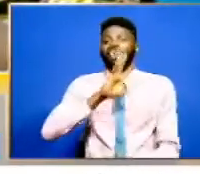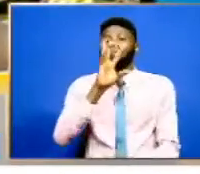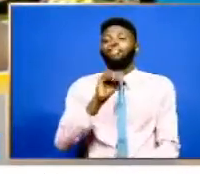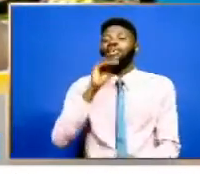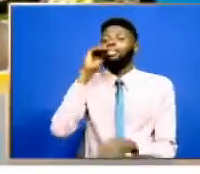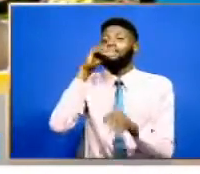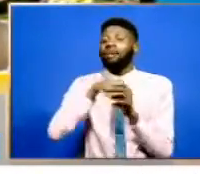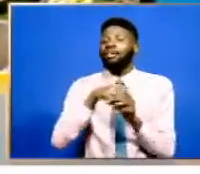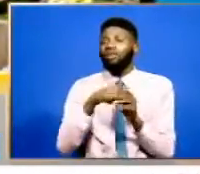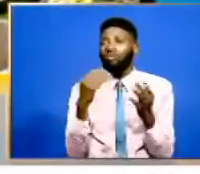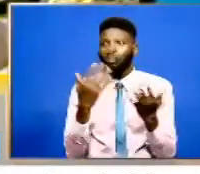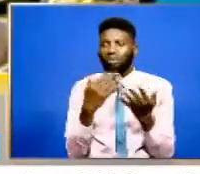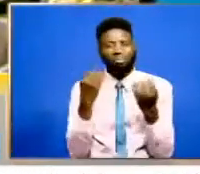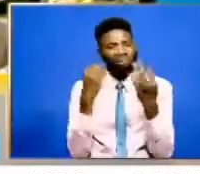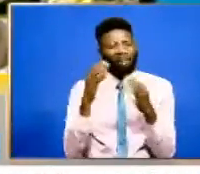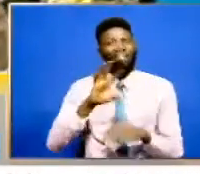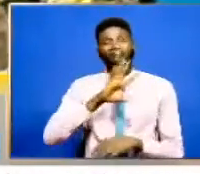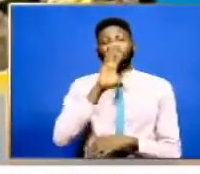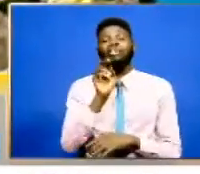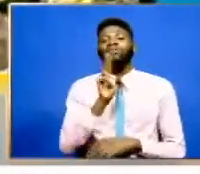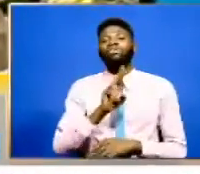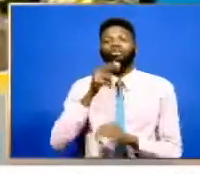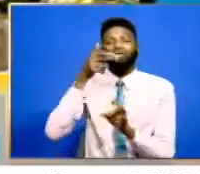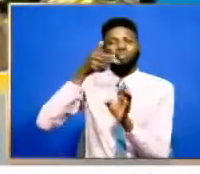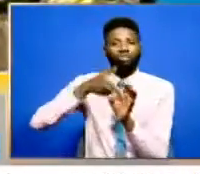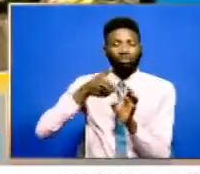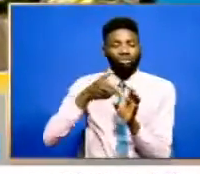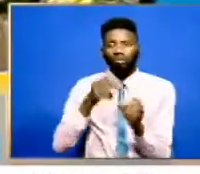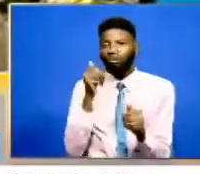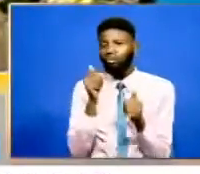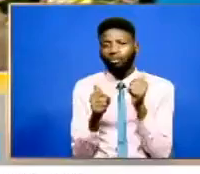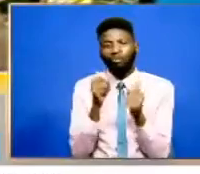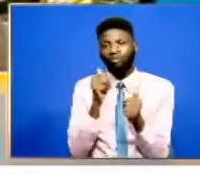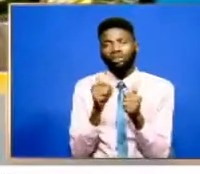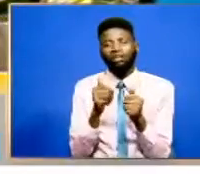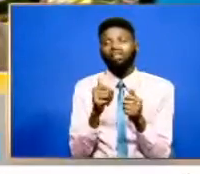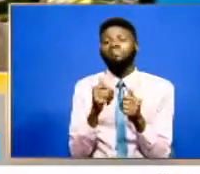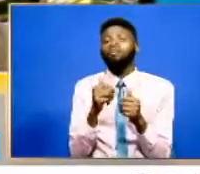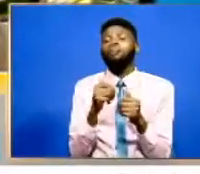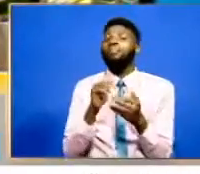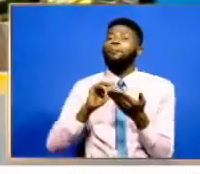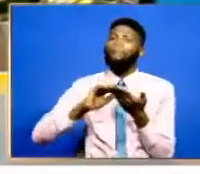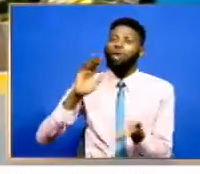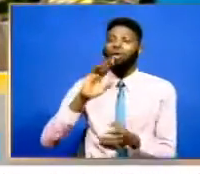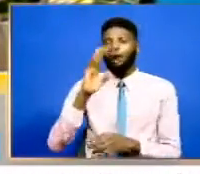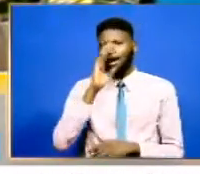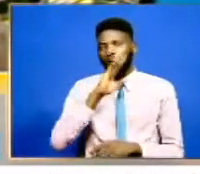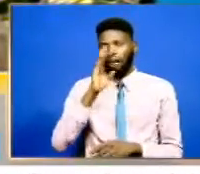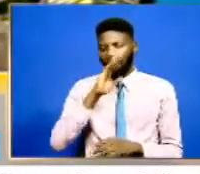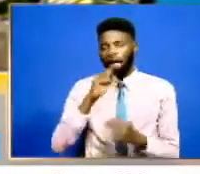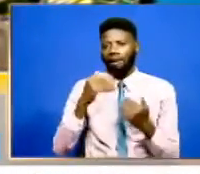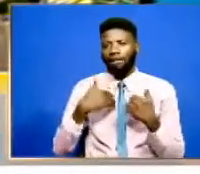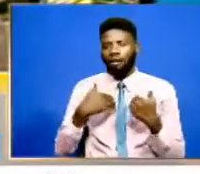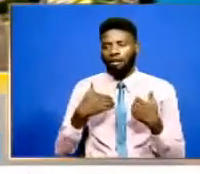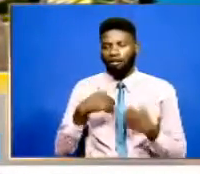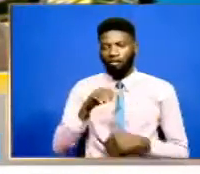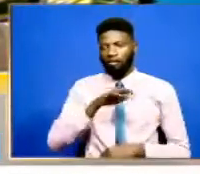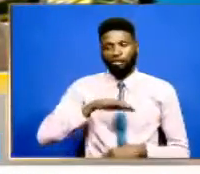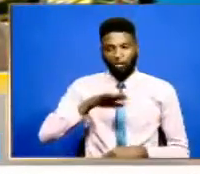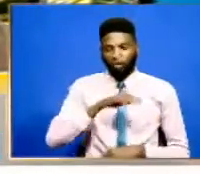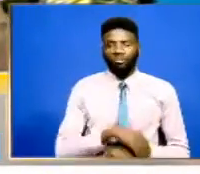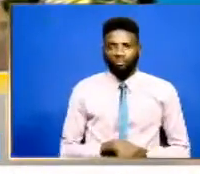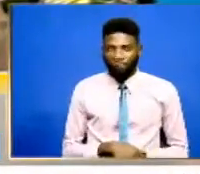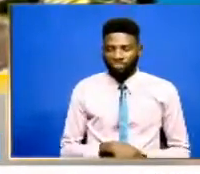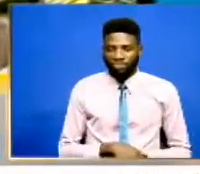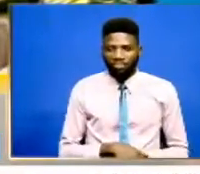of Africans are using fuels that actually aid in pollution of the environment.